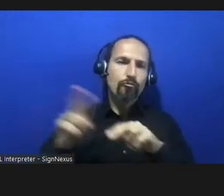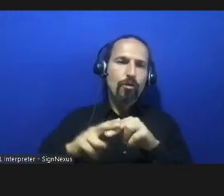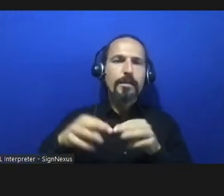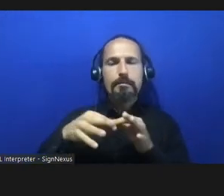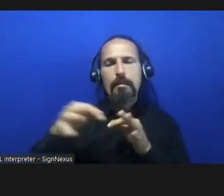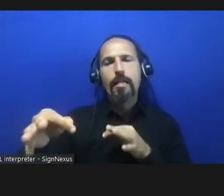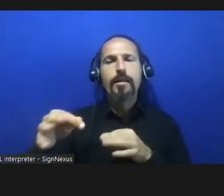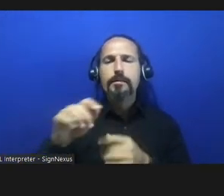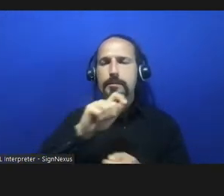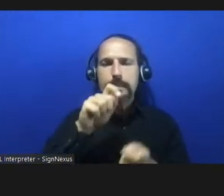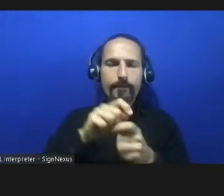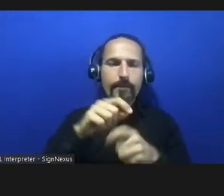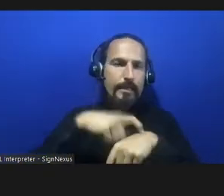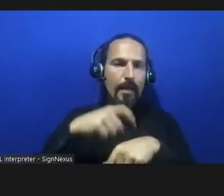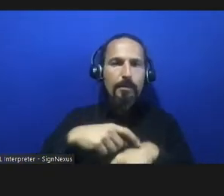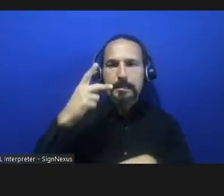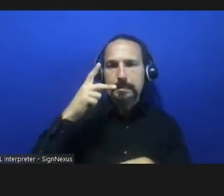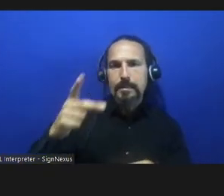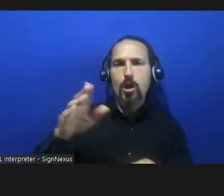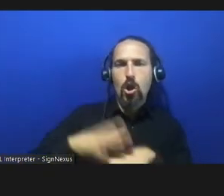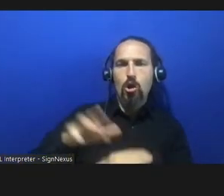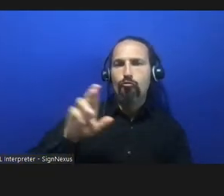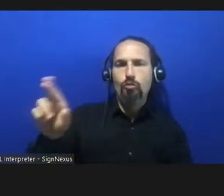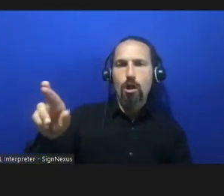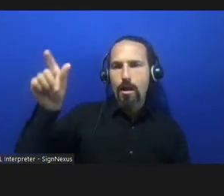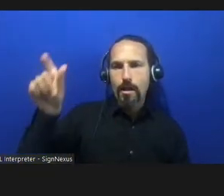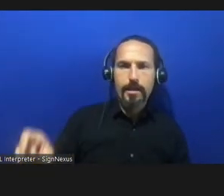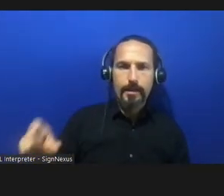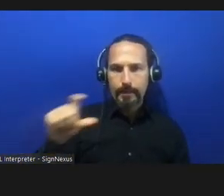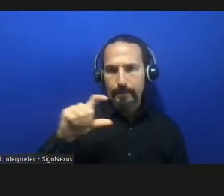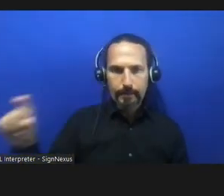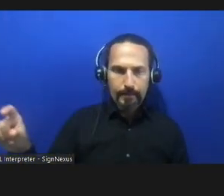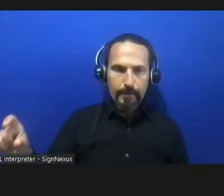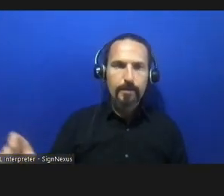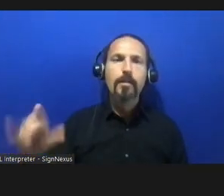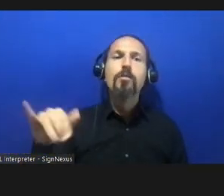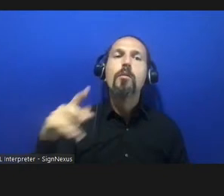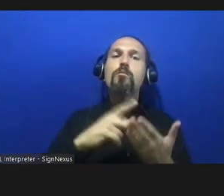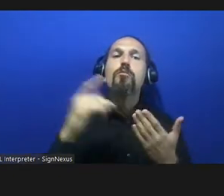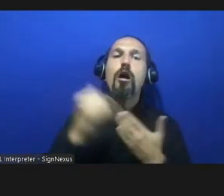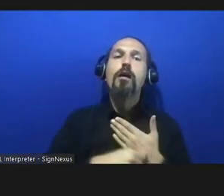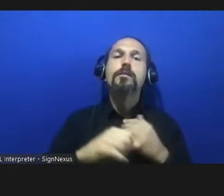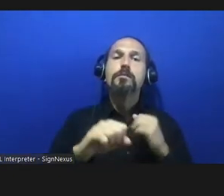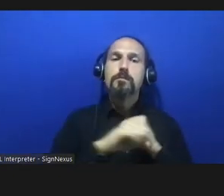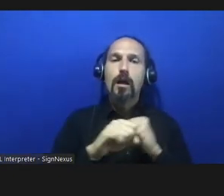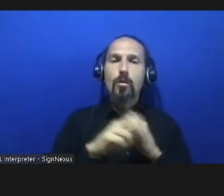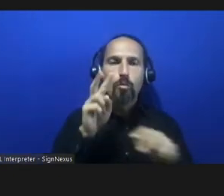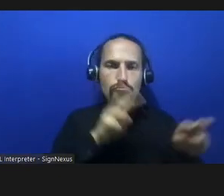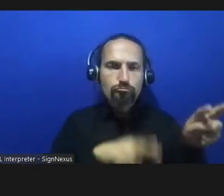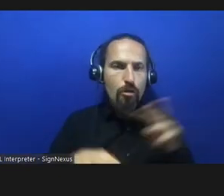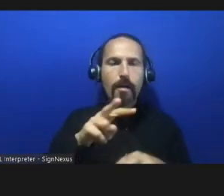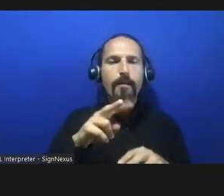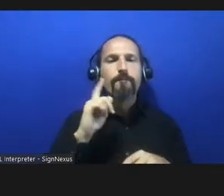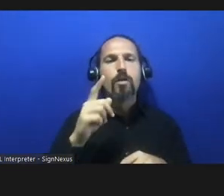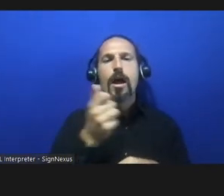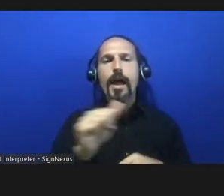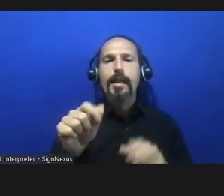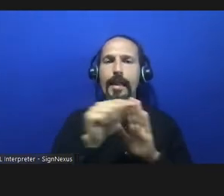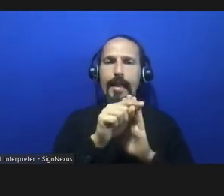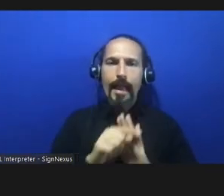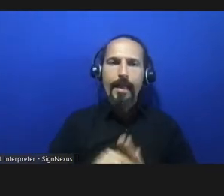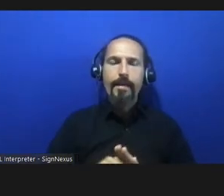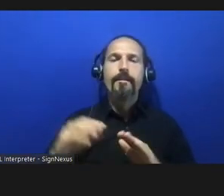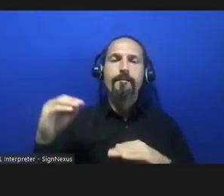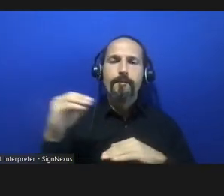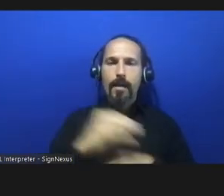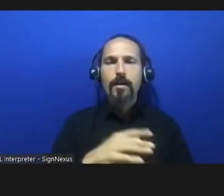times and you can see them here on the right project sponsors will monitor those intersections where adverse effects are identified and